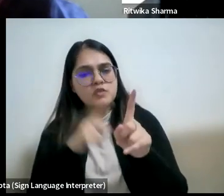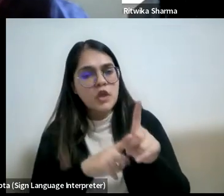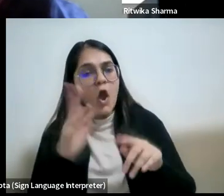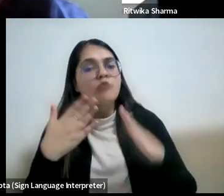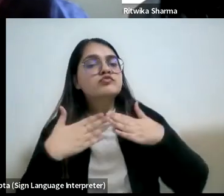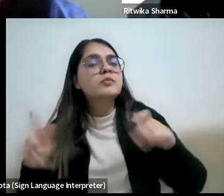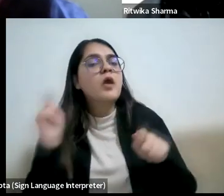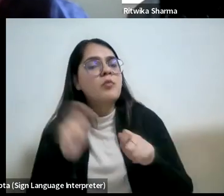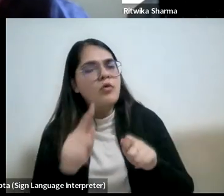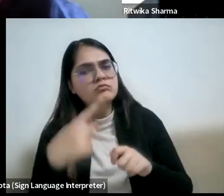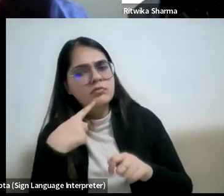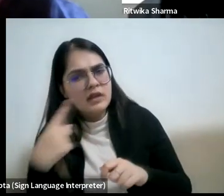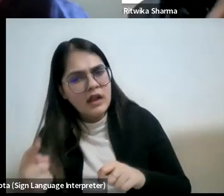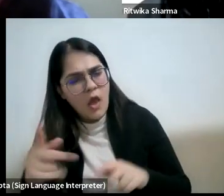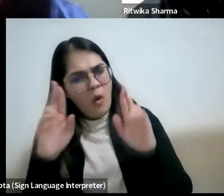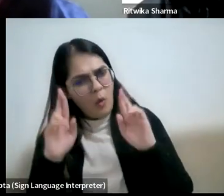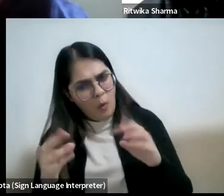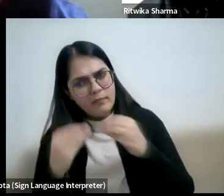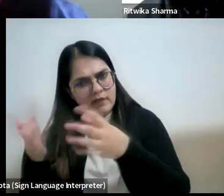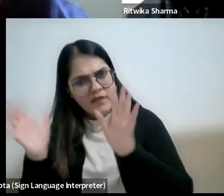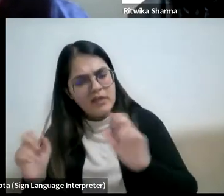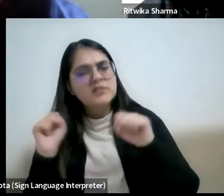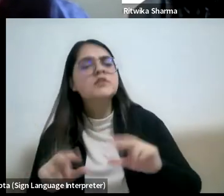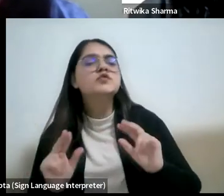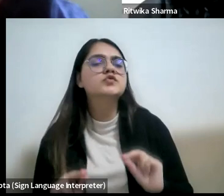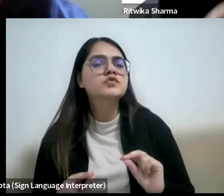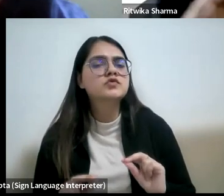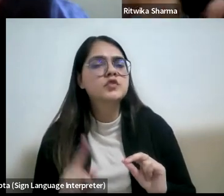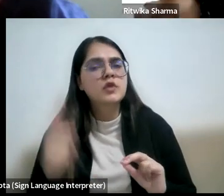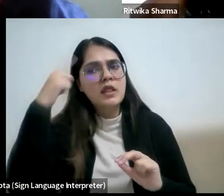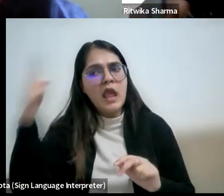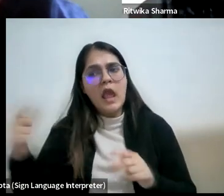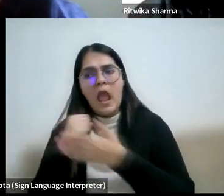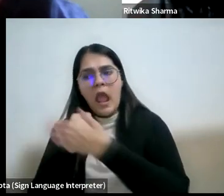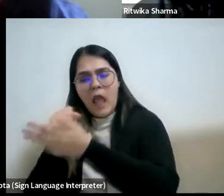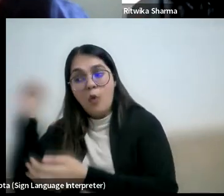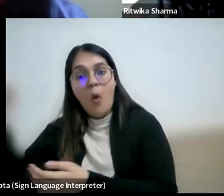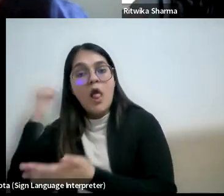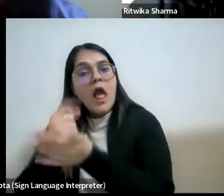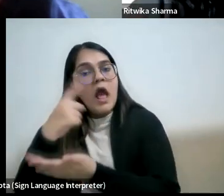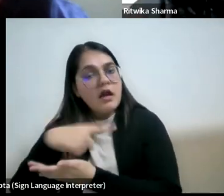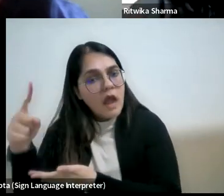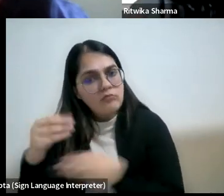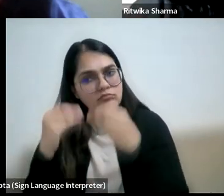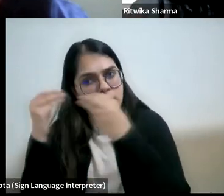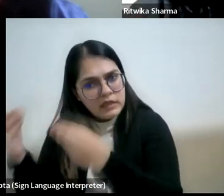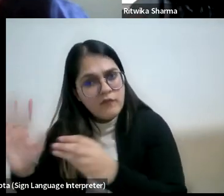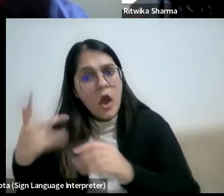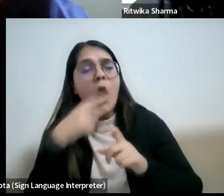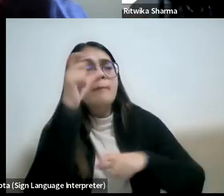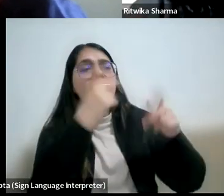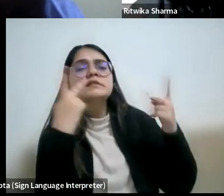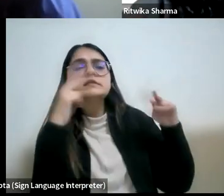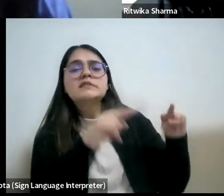appear to be the only hope to them, to these people in defending the rights of the Constitution, or how is the role of the judiciary being perceived by people?